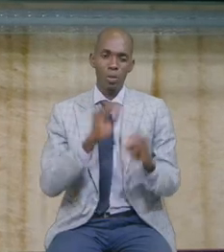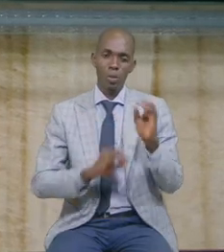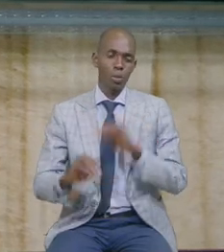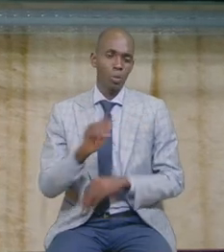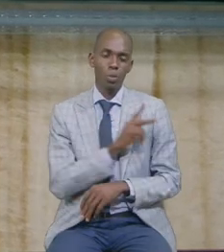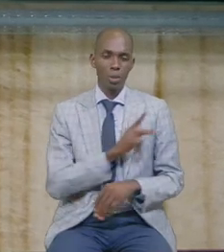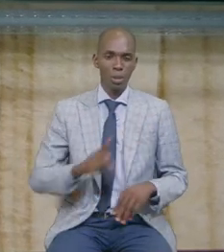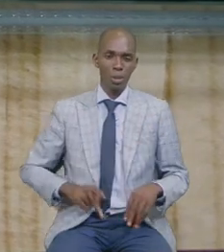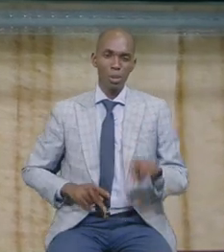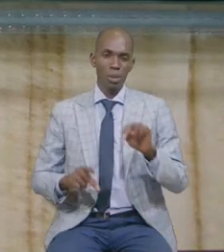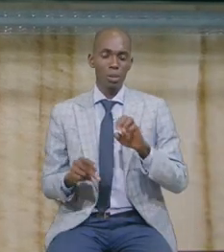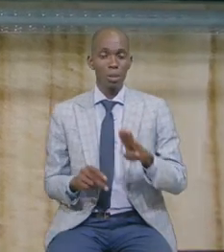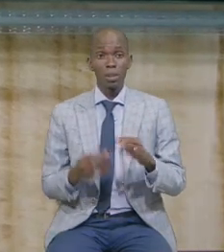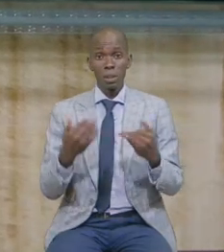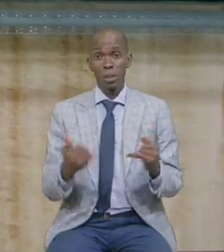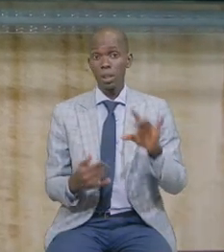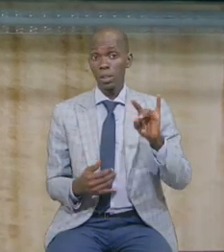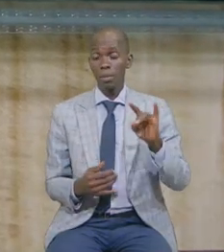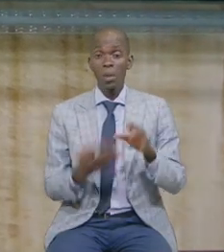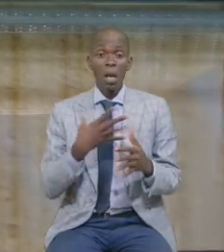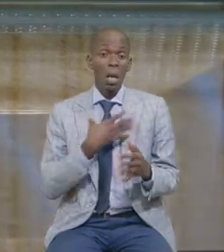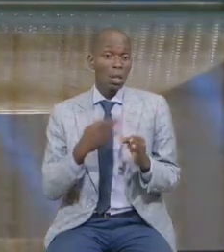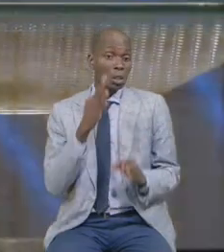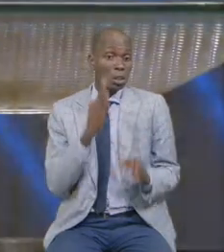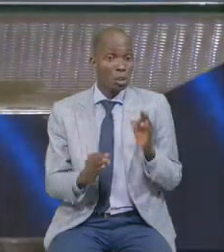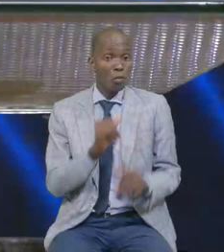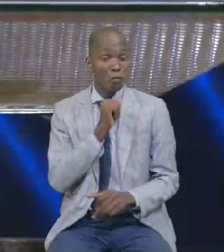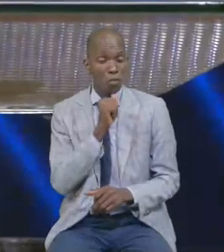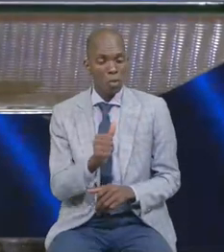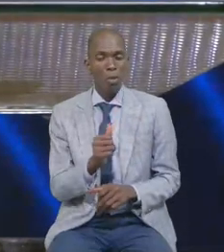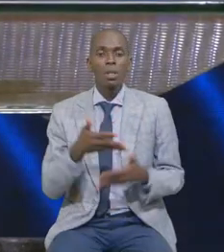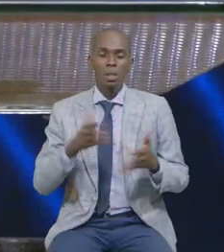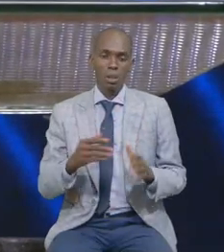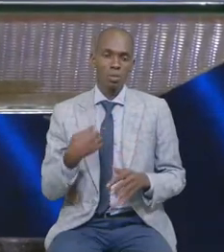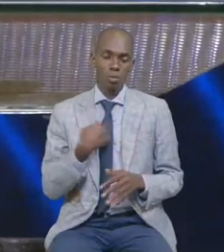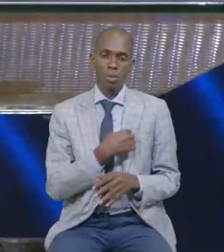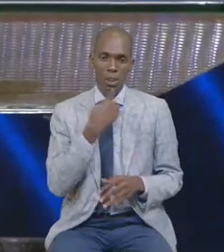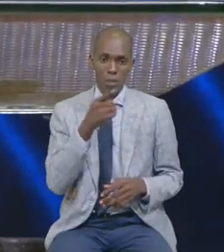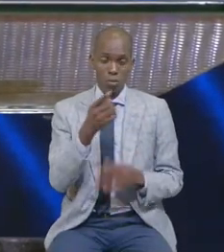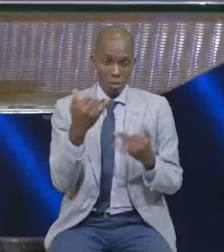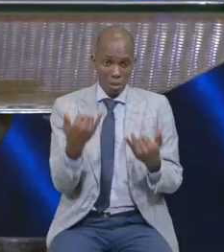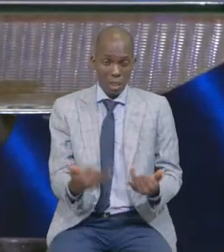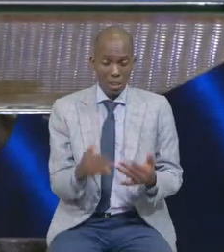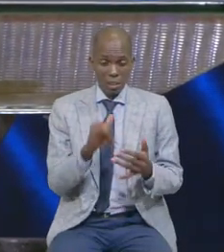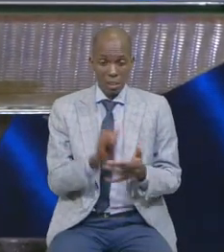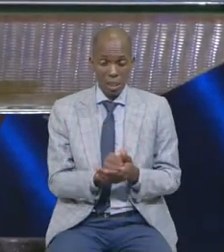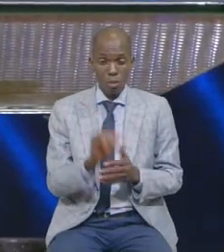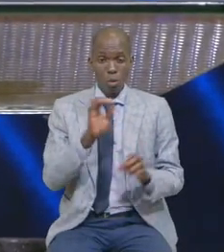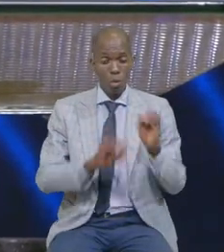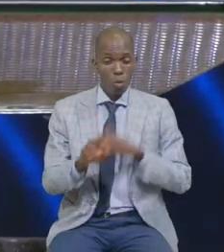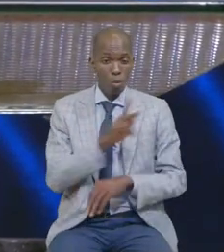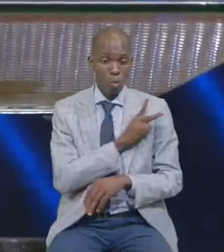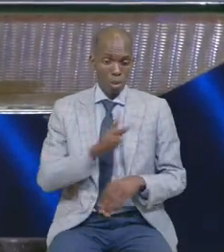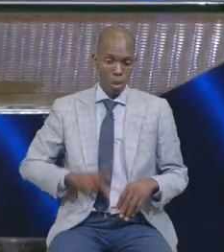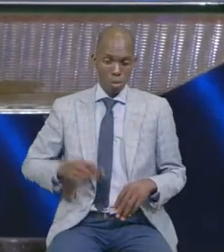now in verse 18 but if not be known unto thee okay that we will